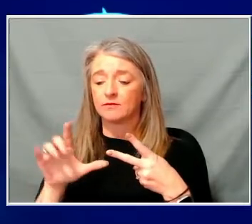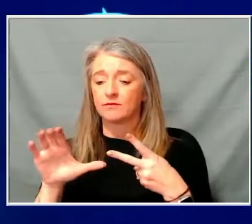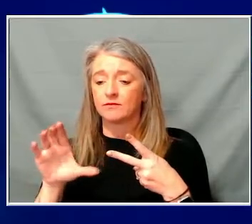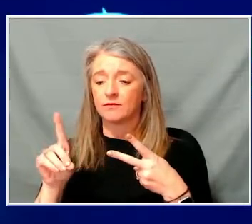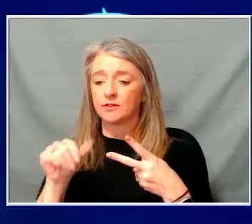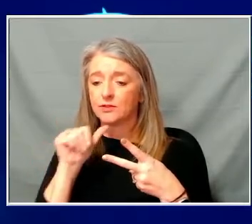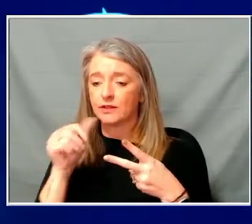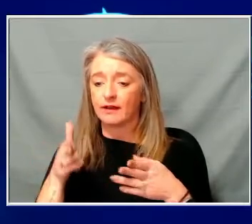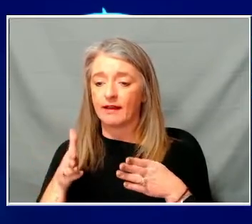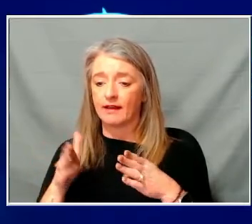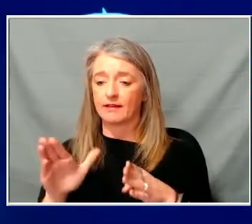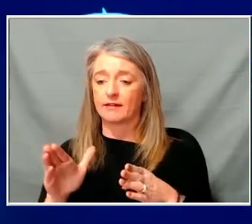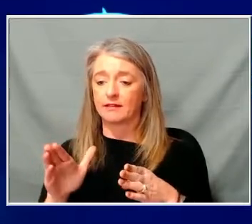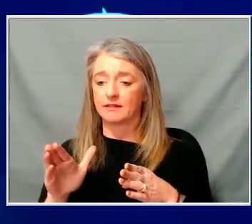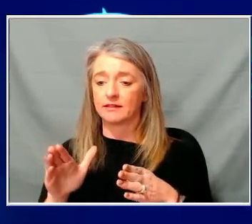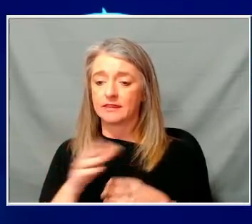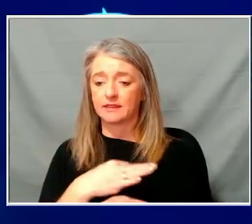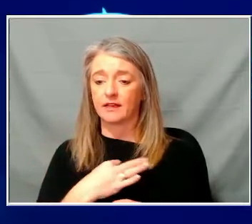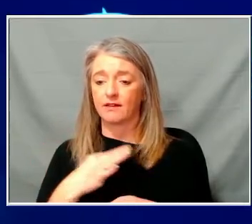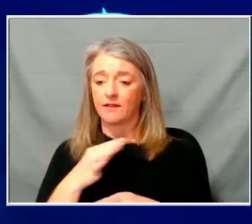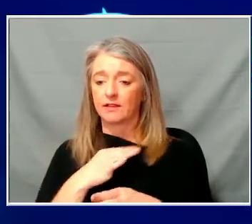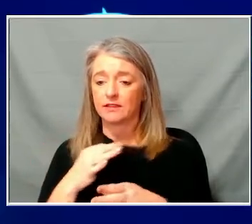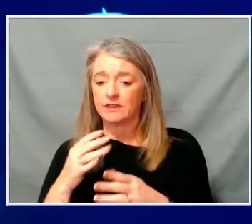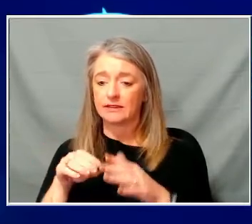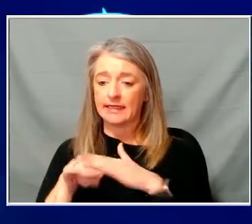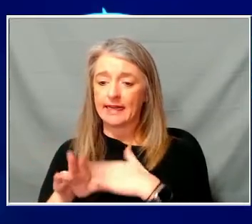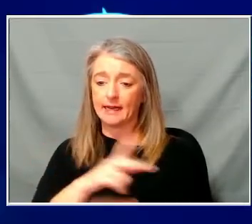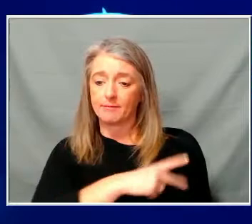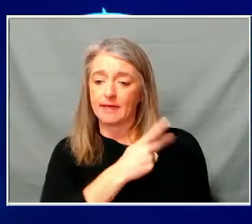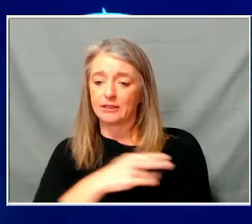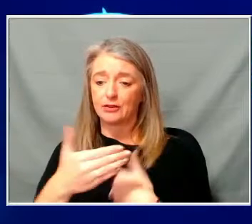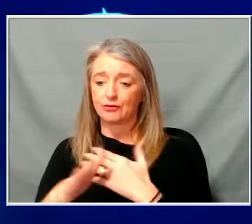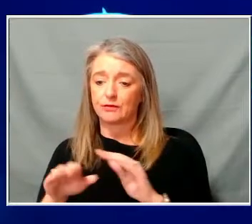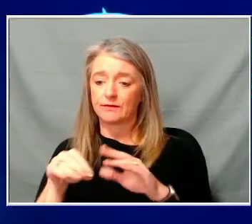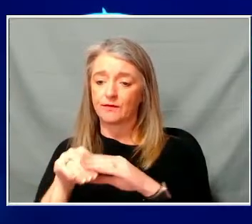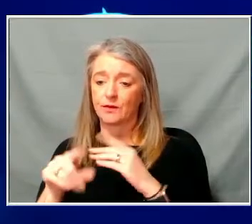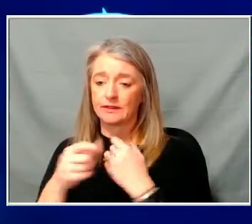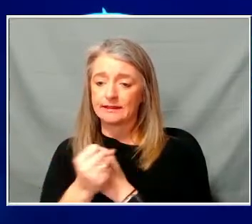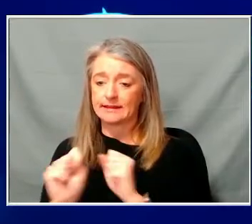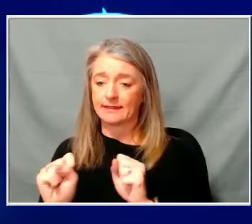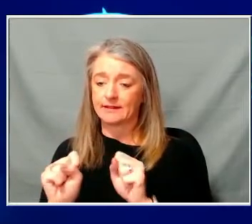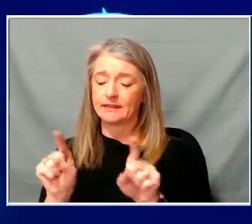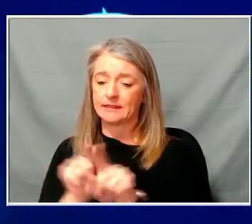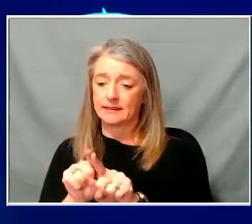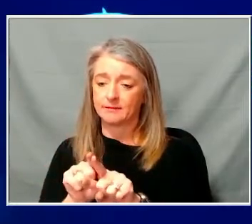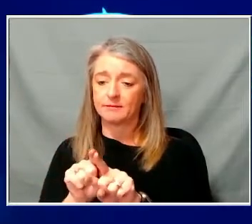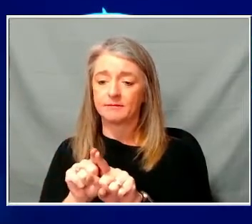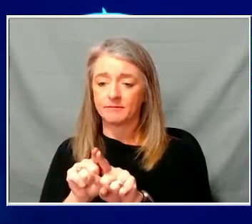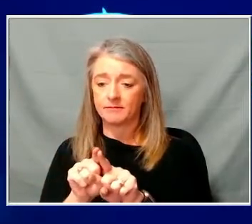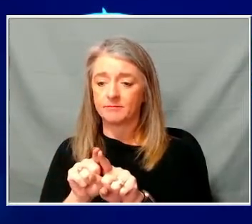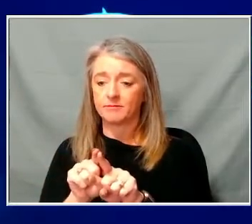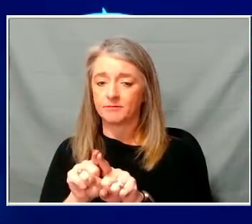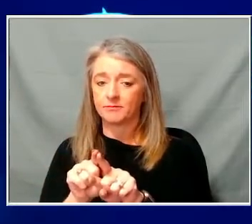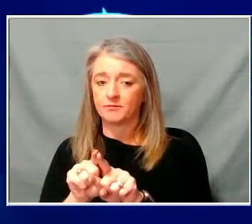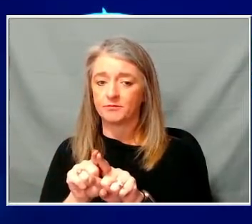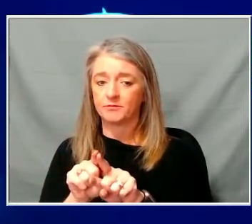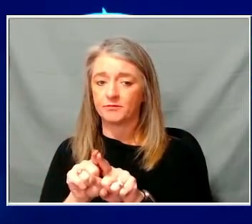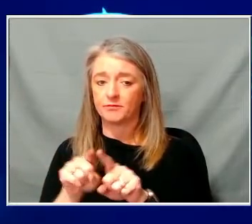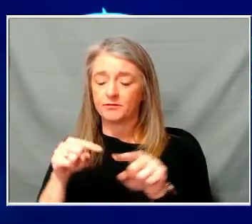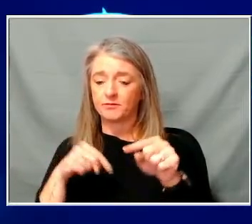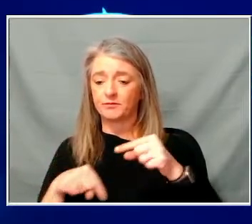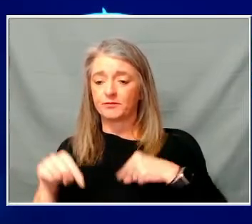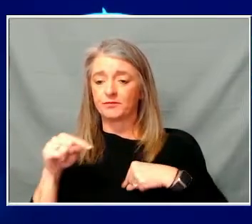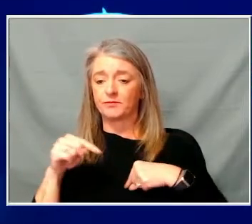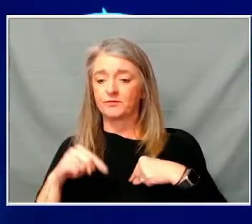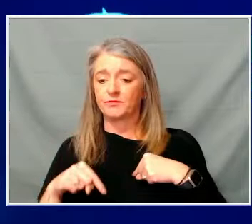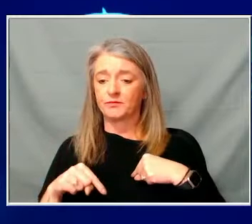our volunteers to enter patient rooms. That's for their safety and the patient safety as well. Let me rephrase